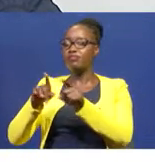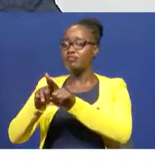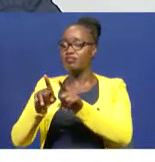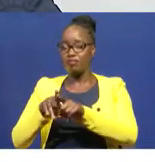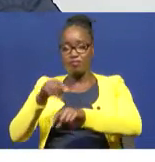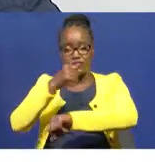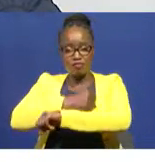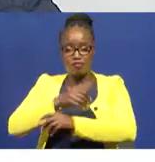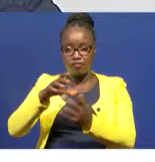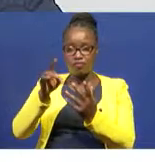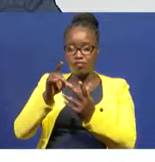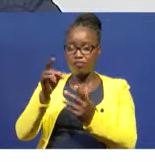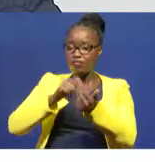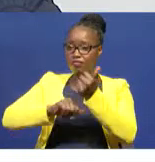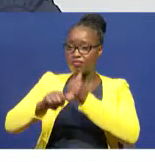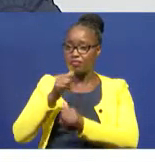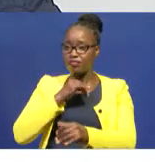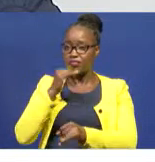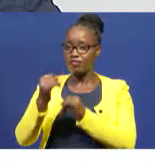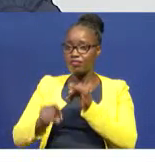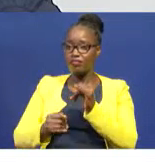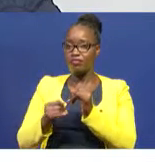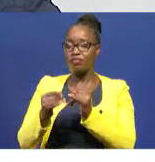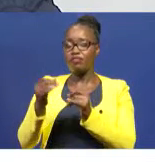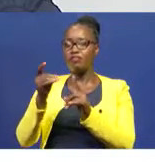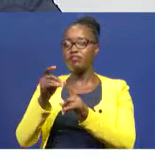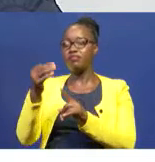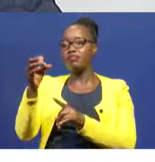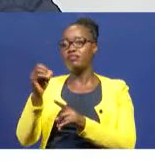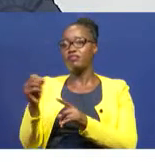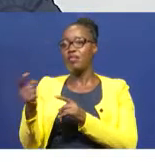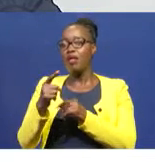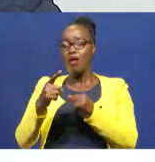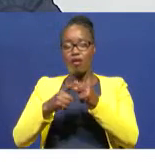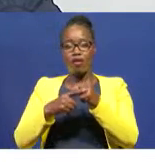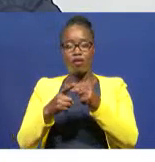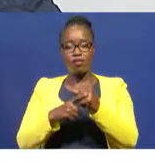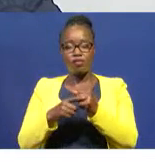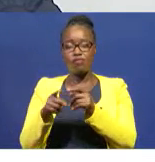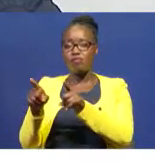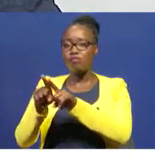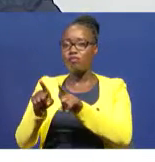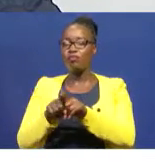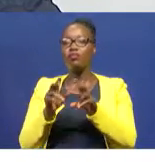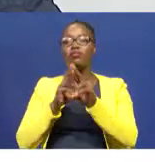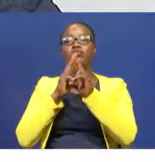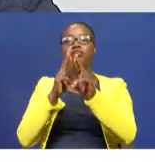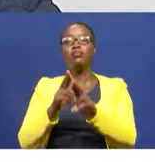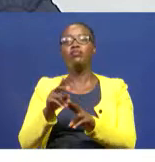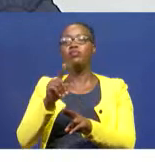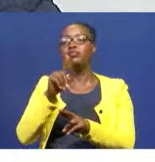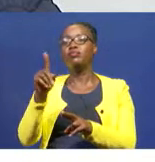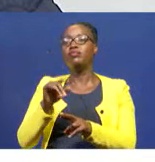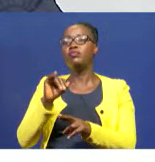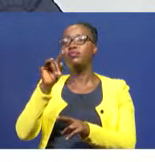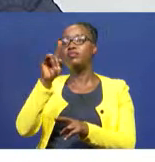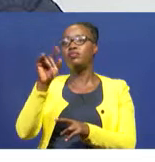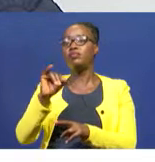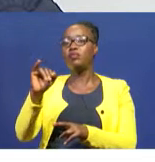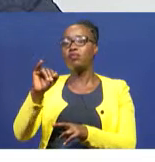the school selection exercise concluded on 30th June. This is according to a report by Zizi